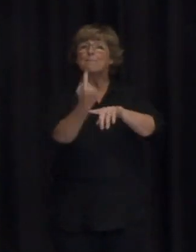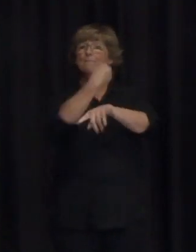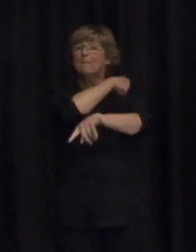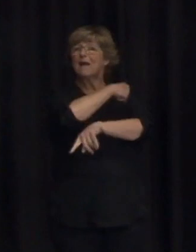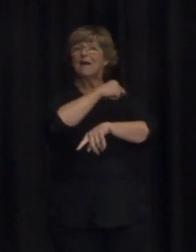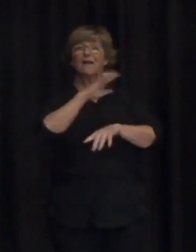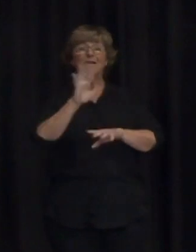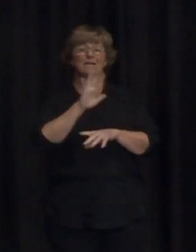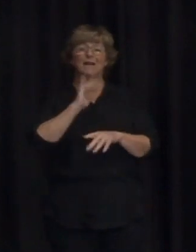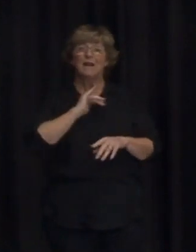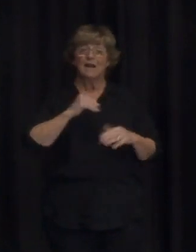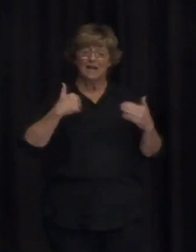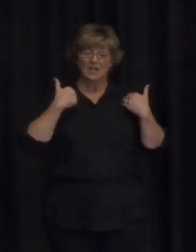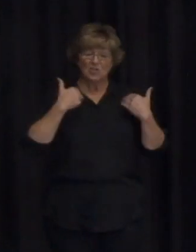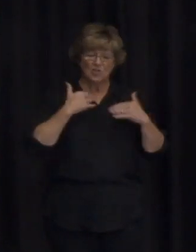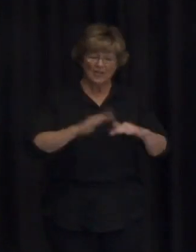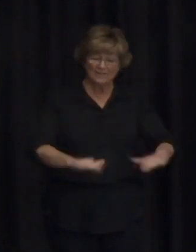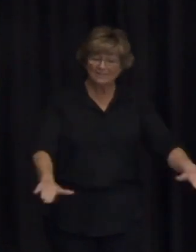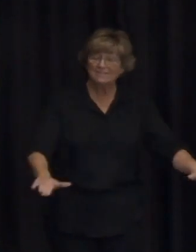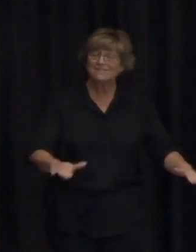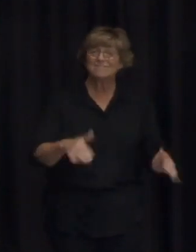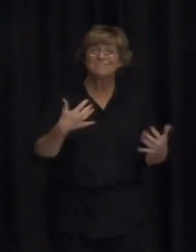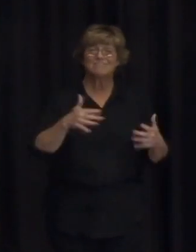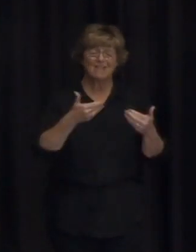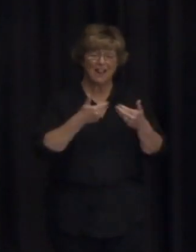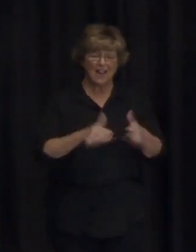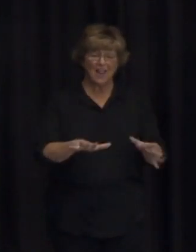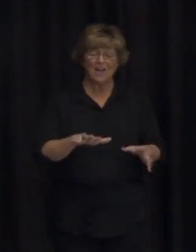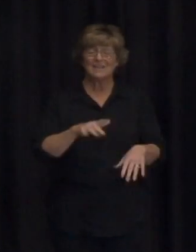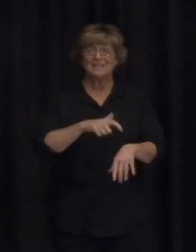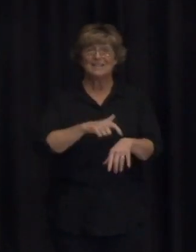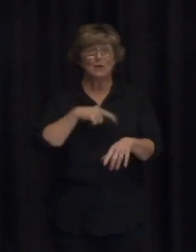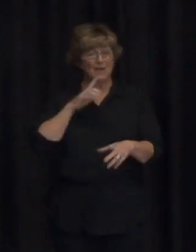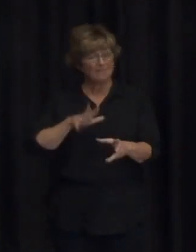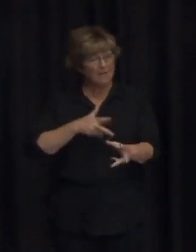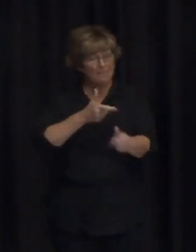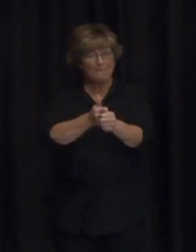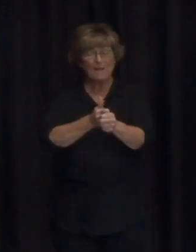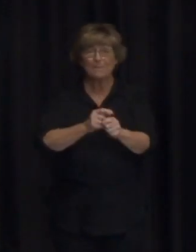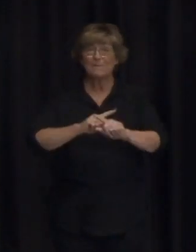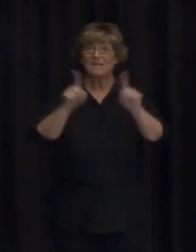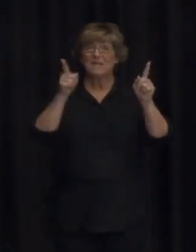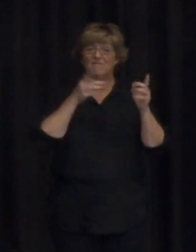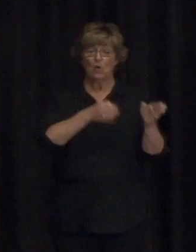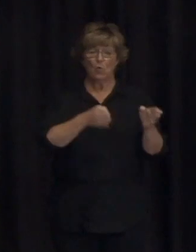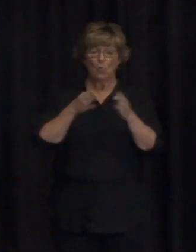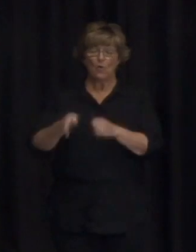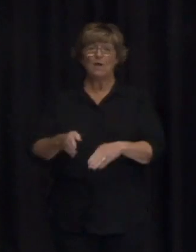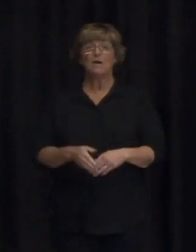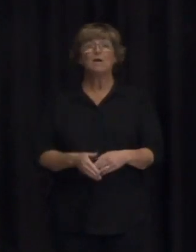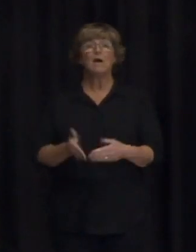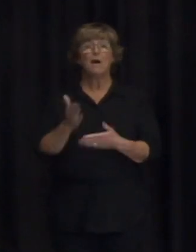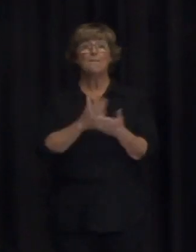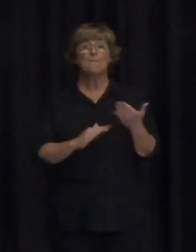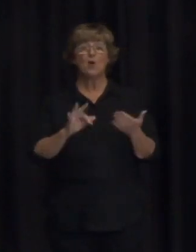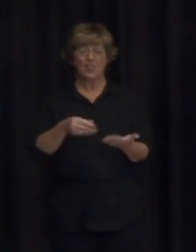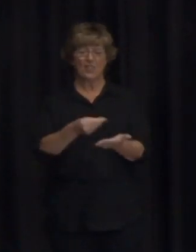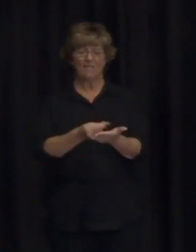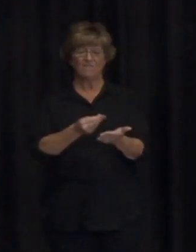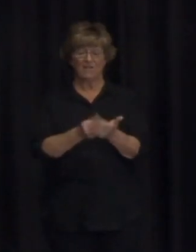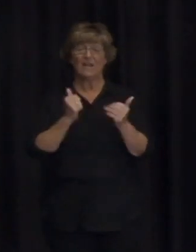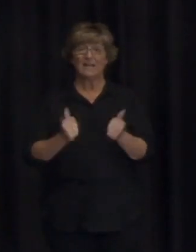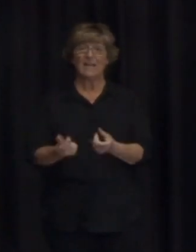our kids, our young people have lost. So we're going to have to make up for that in a different way. And that's part of what some of this funding can